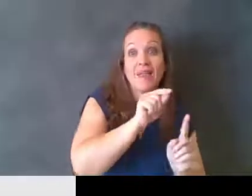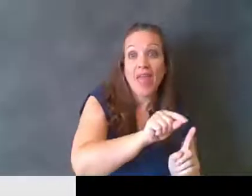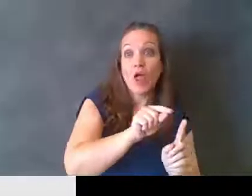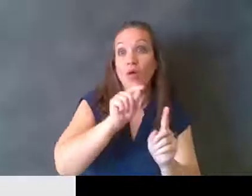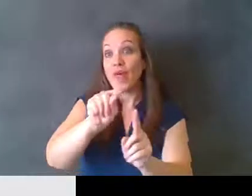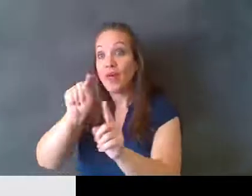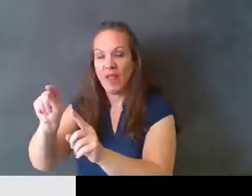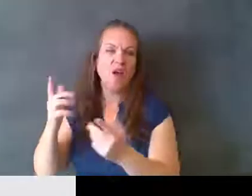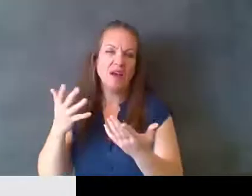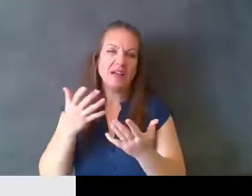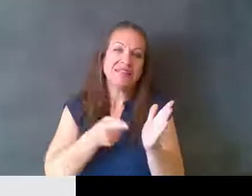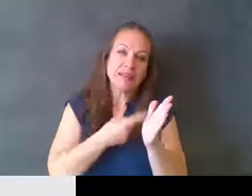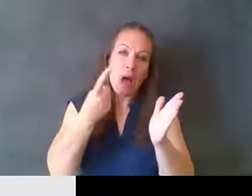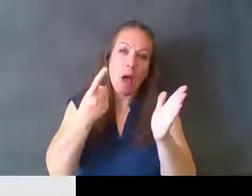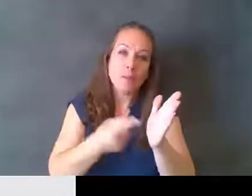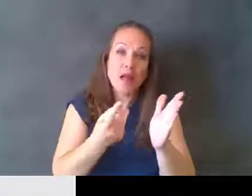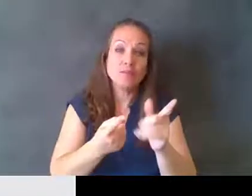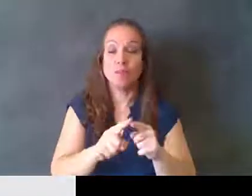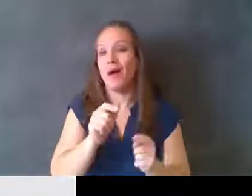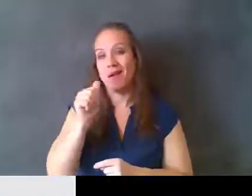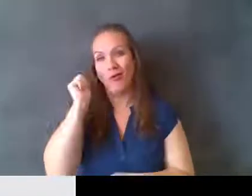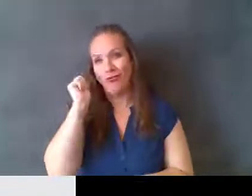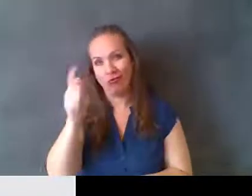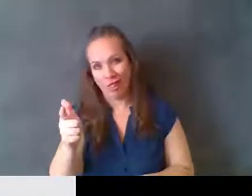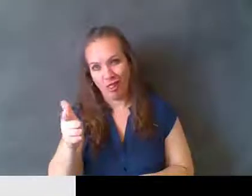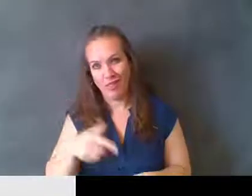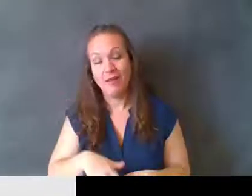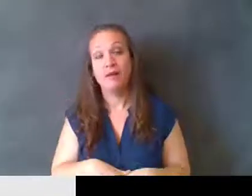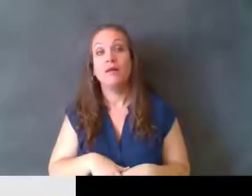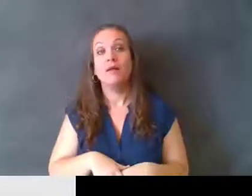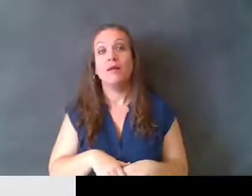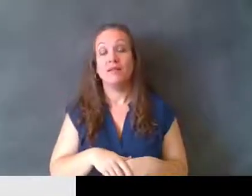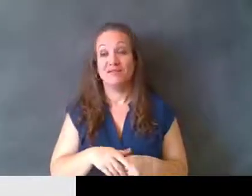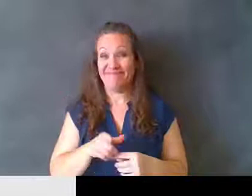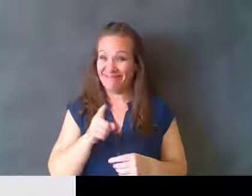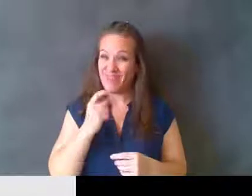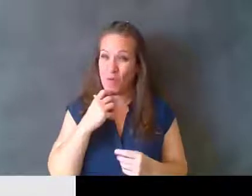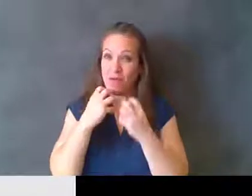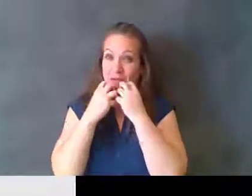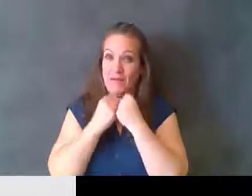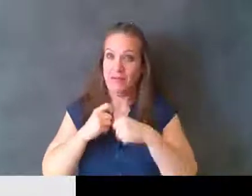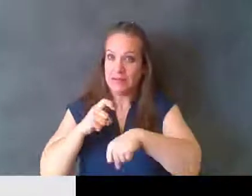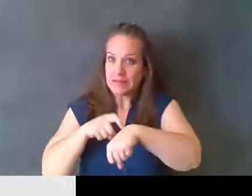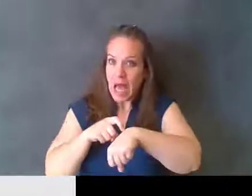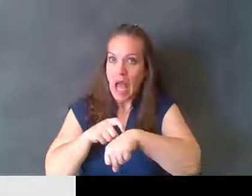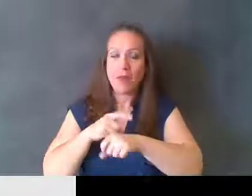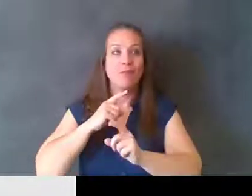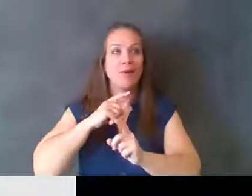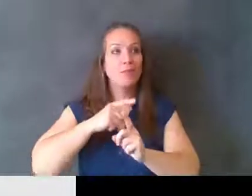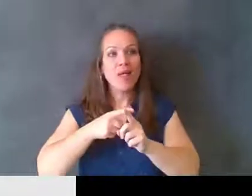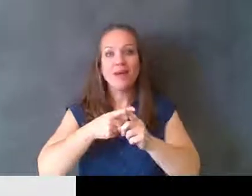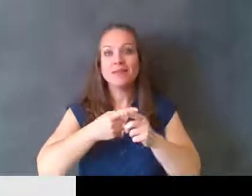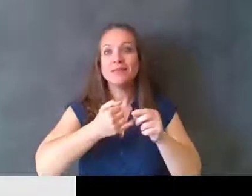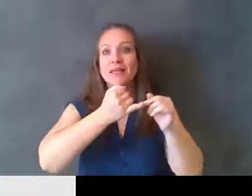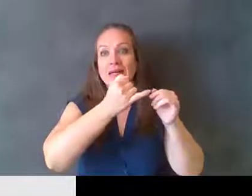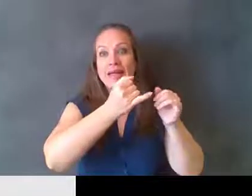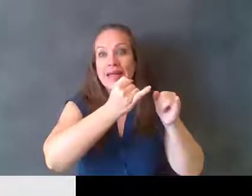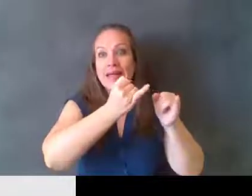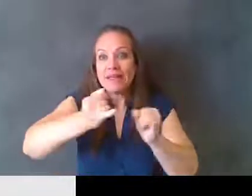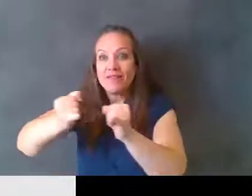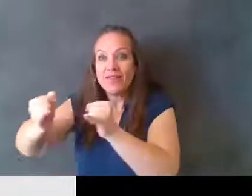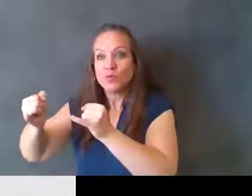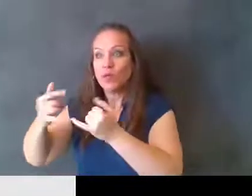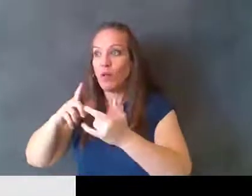one-on-one support, and also because of time today, I'm not going to be answering specific questions on where to find something in